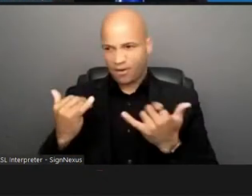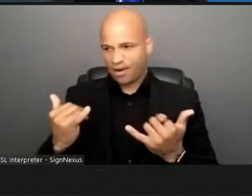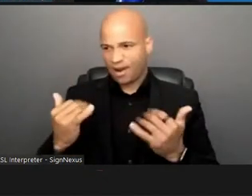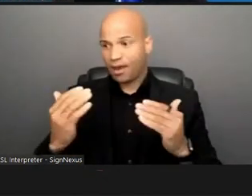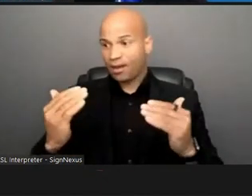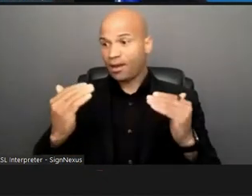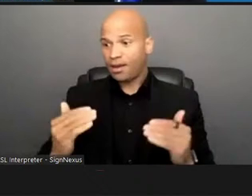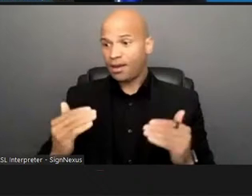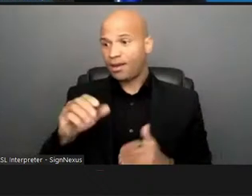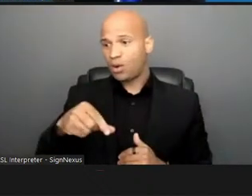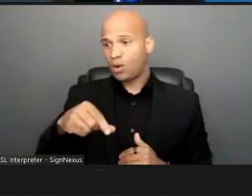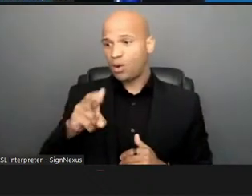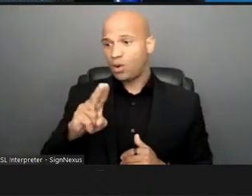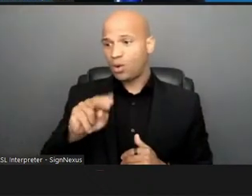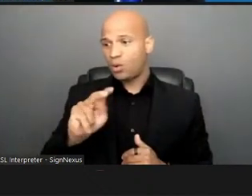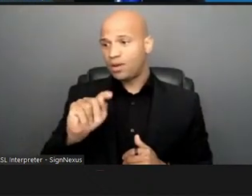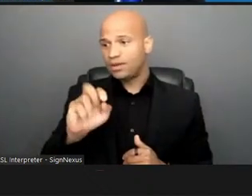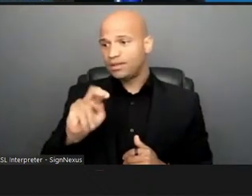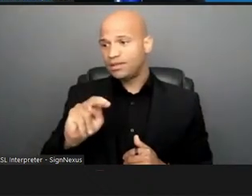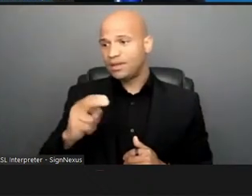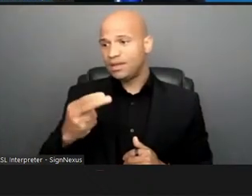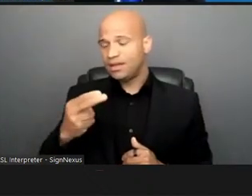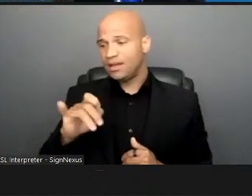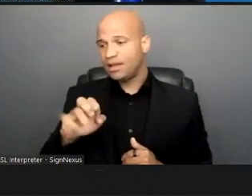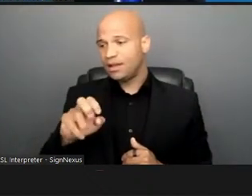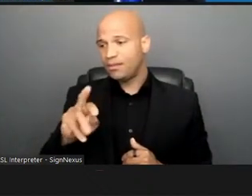Quentin Hill Brunner